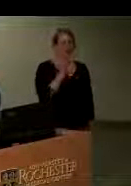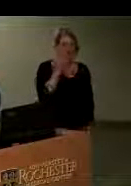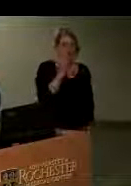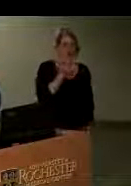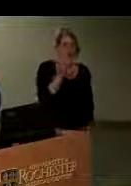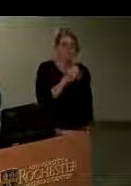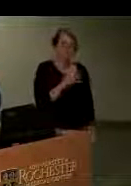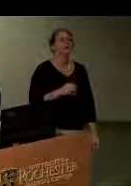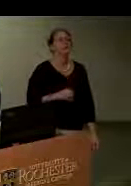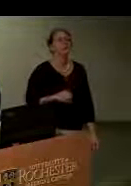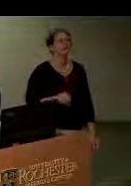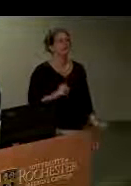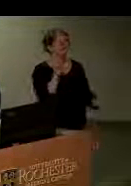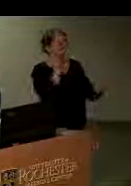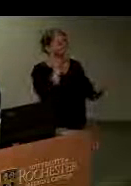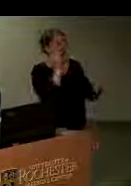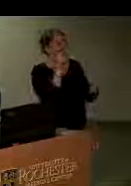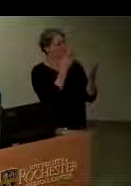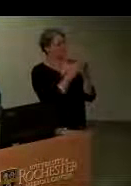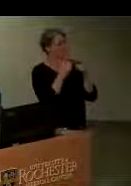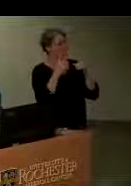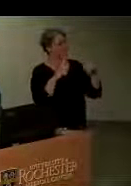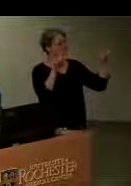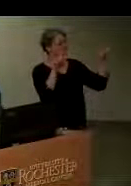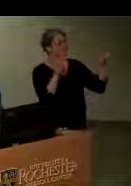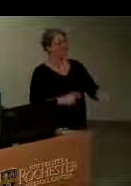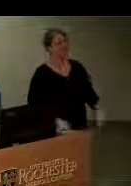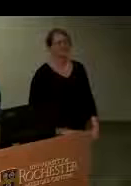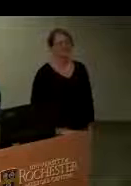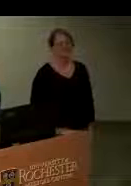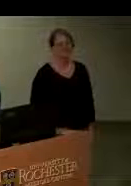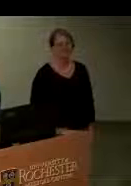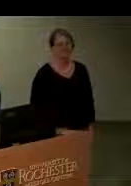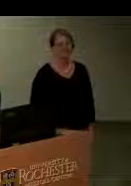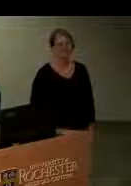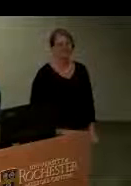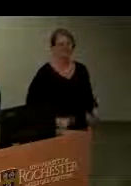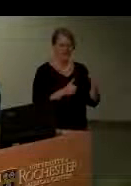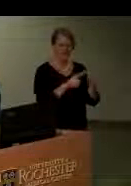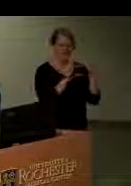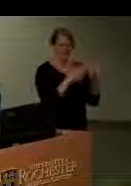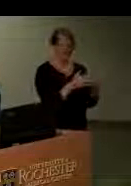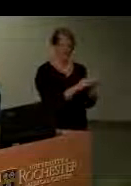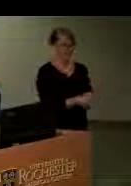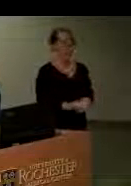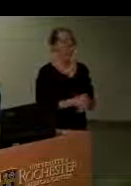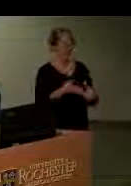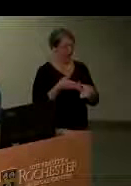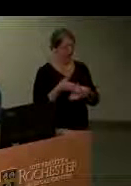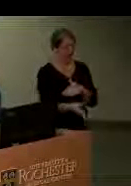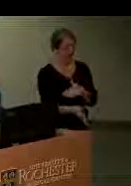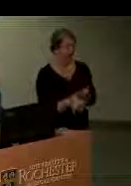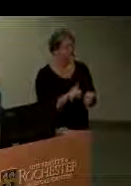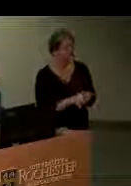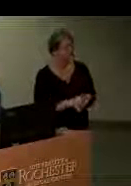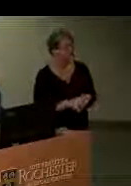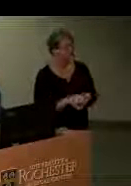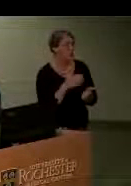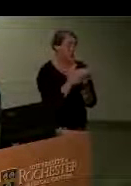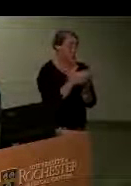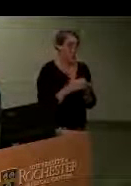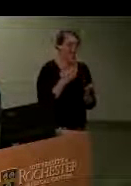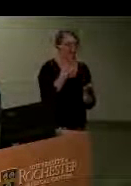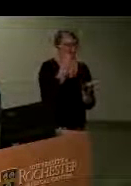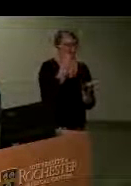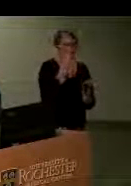And they did it phenomenally well. So that was the first class. And then after that, there's the courses have funny